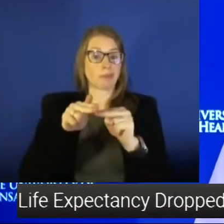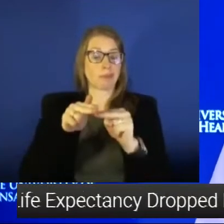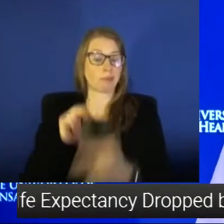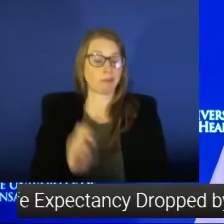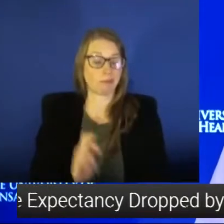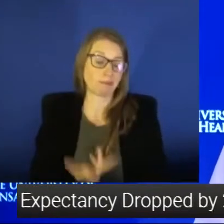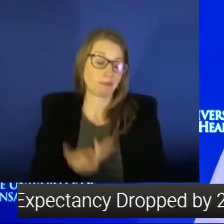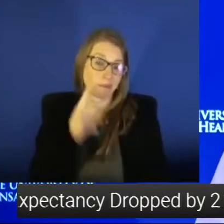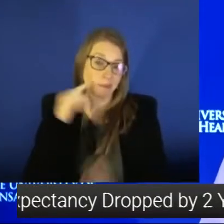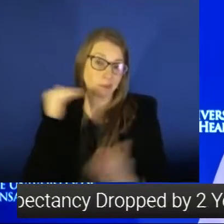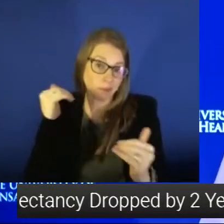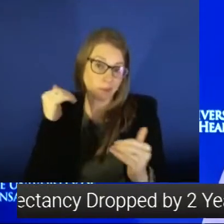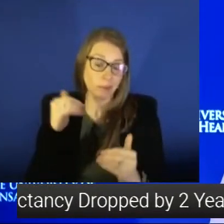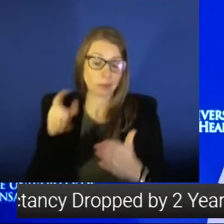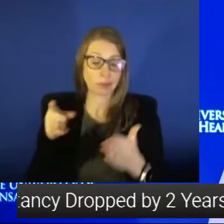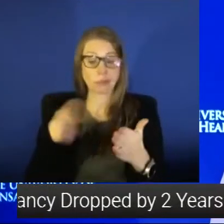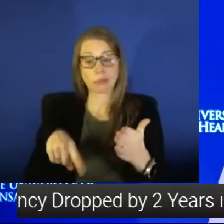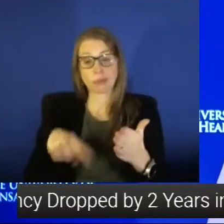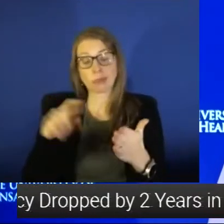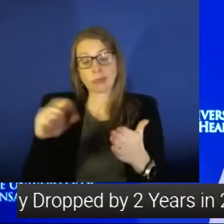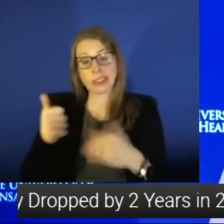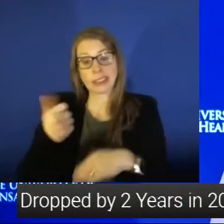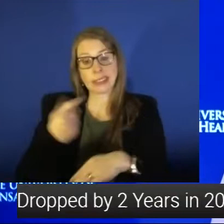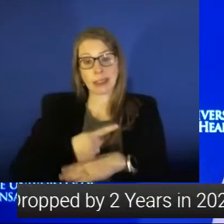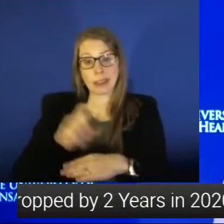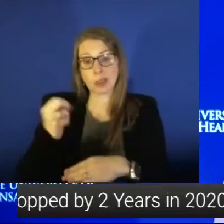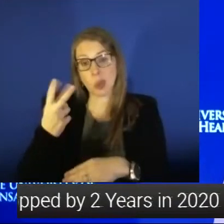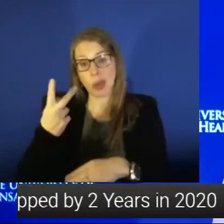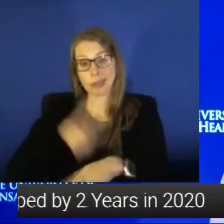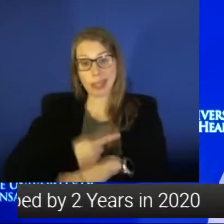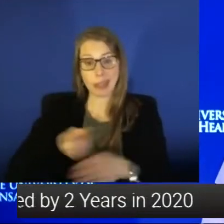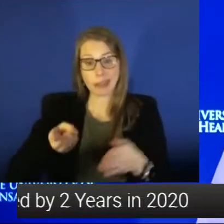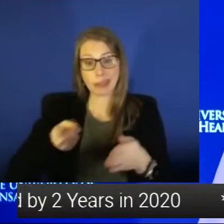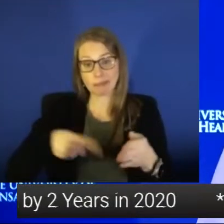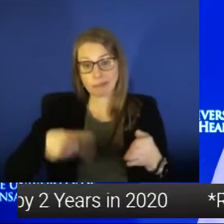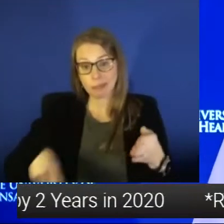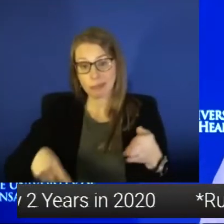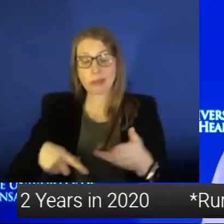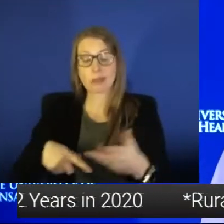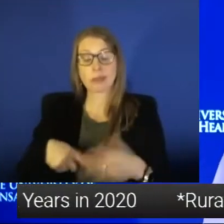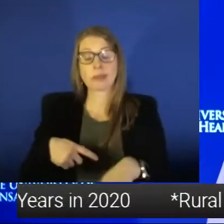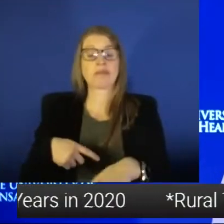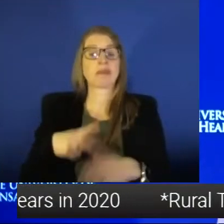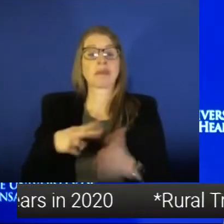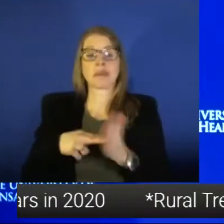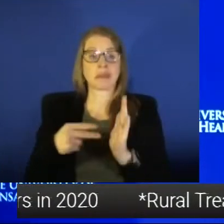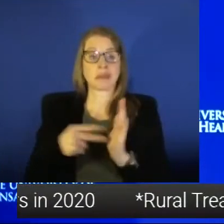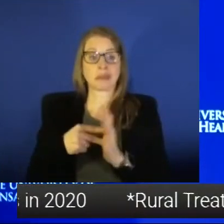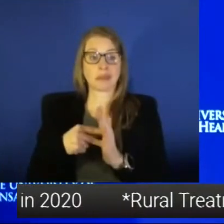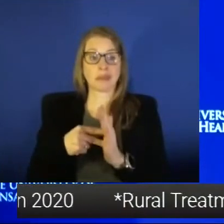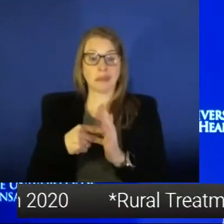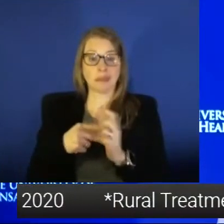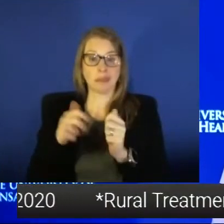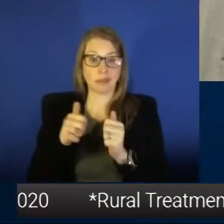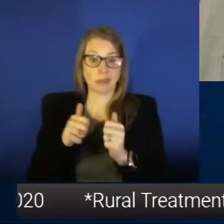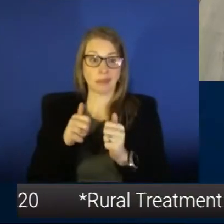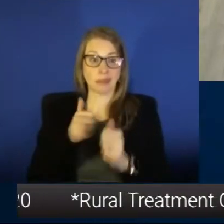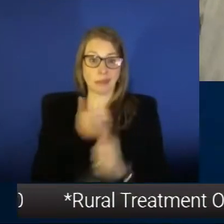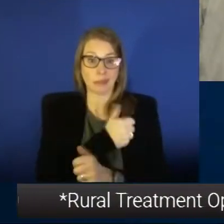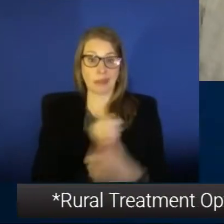hopefully in the next week to 10 days to 12 days, that will not constitute an increase in hospitalizations. I think that's going to be the